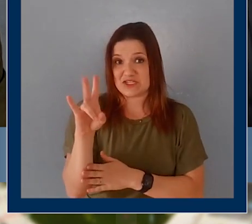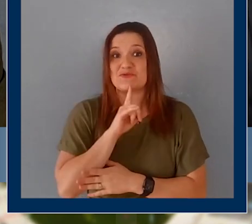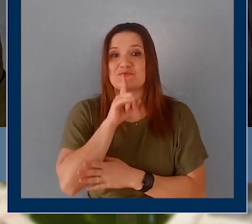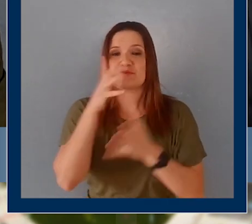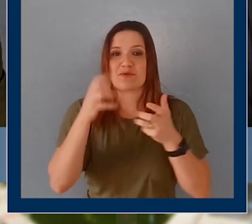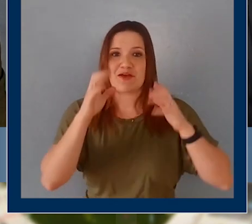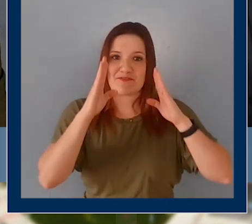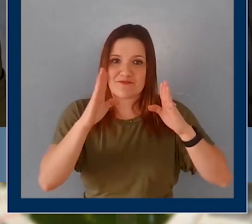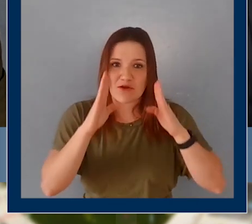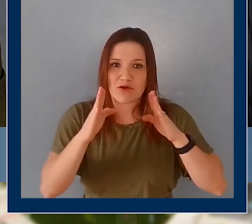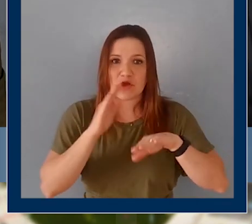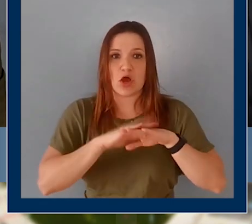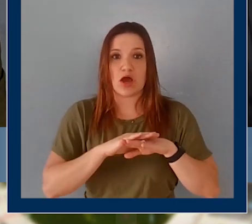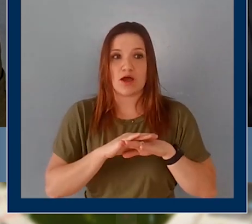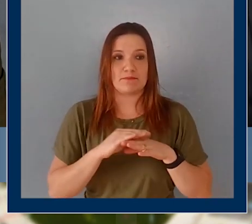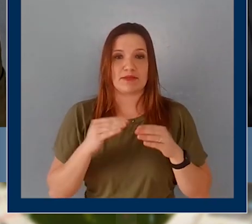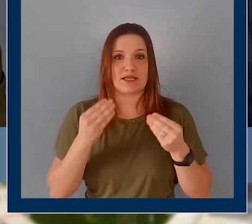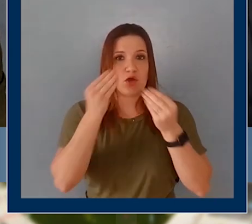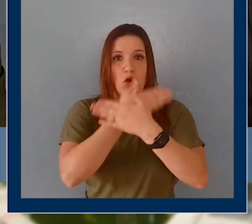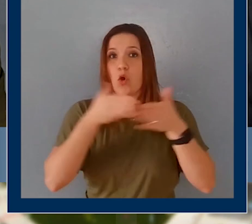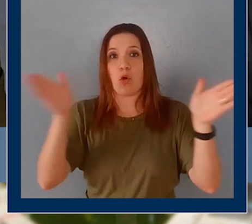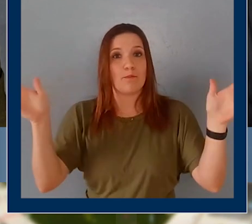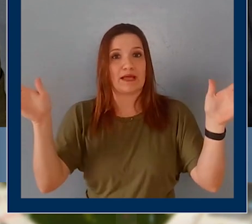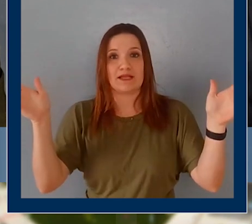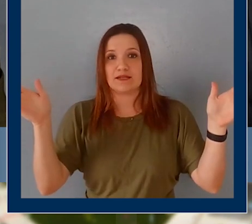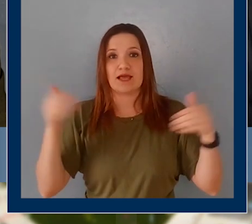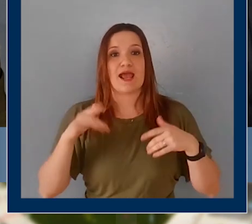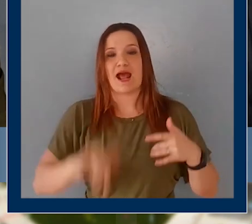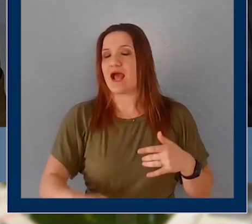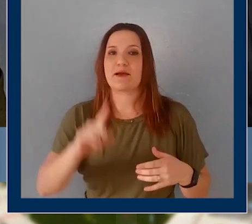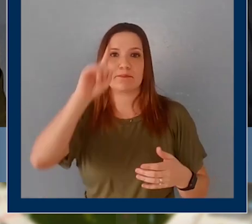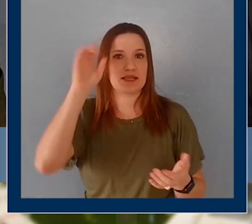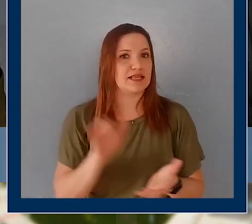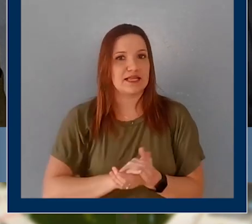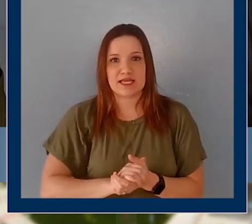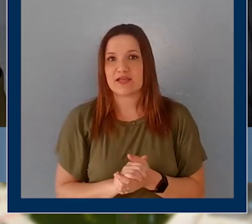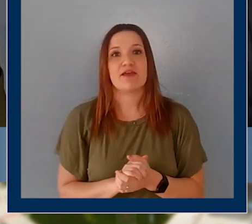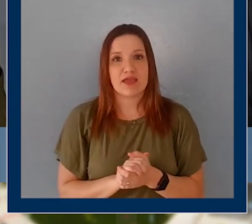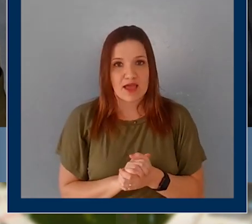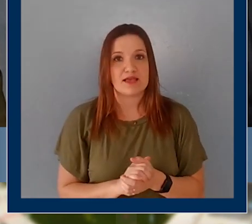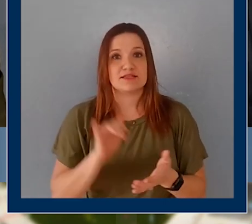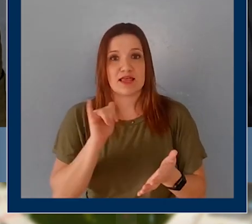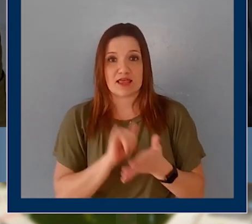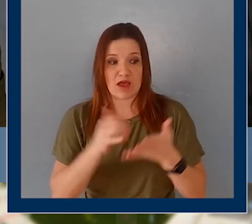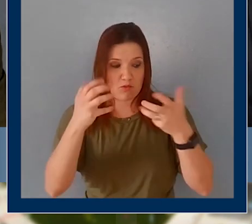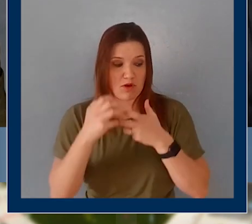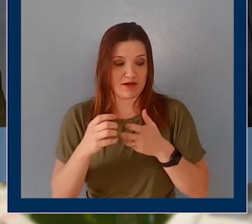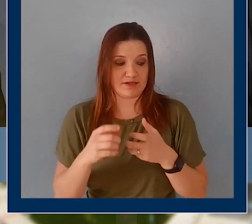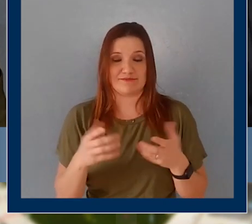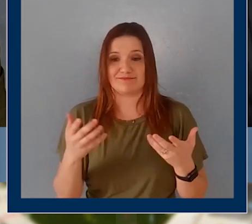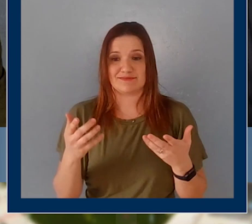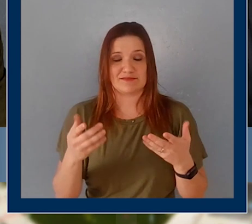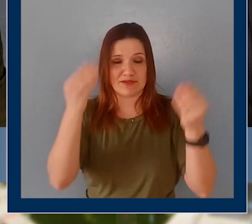attend these meetings and stay engaged with our hospital. The best way that we can get information out to our community is by having meetings